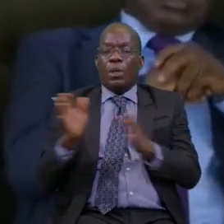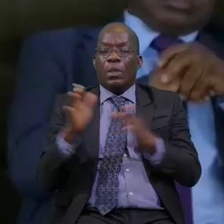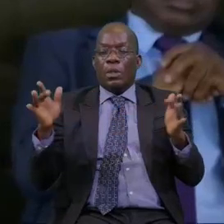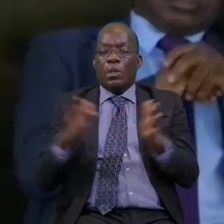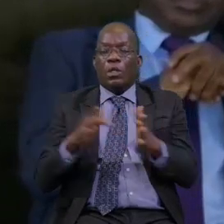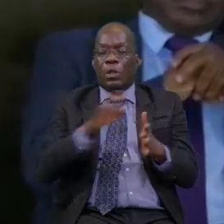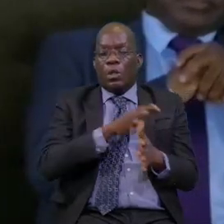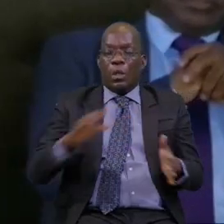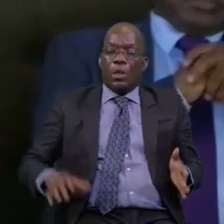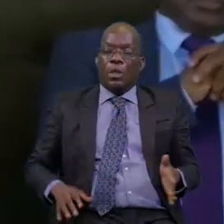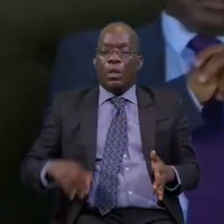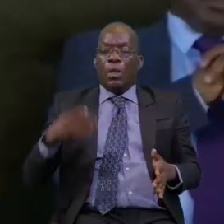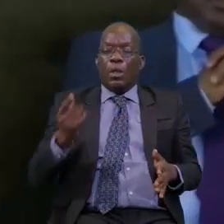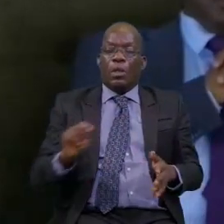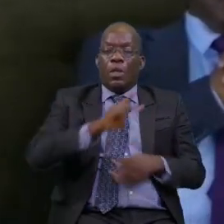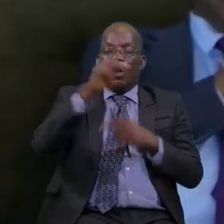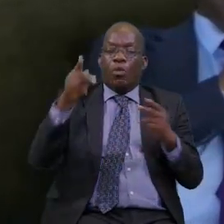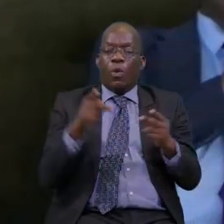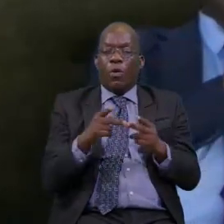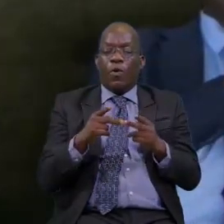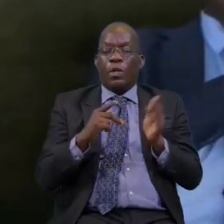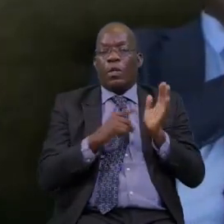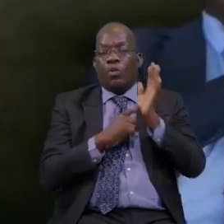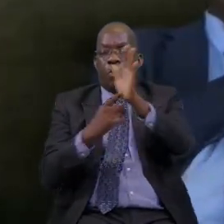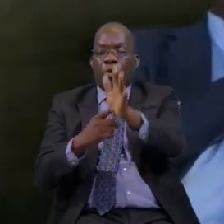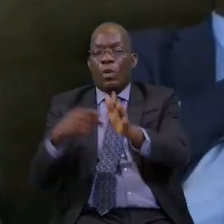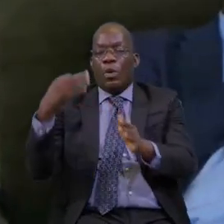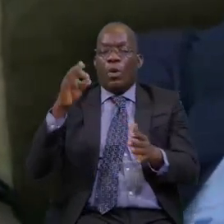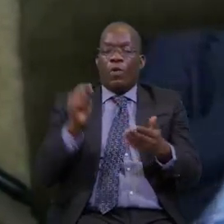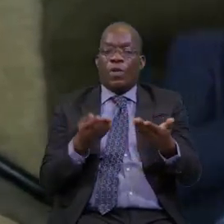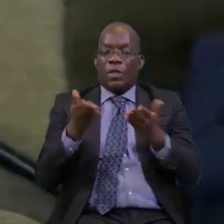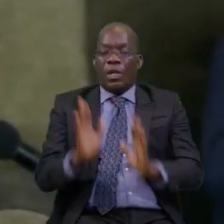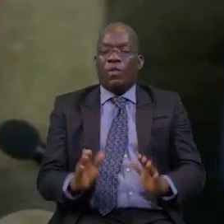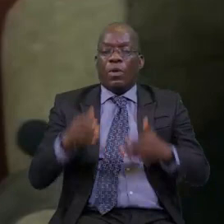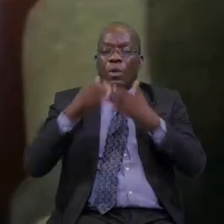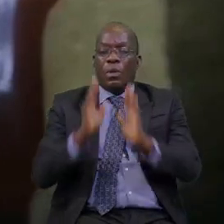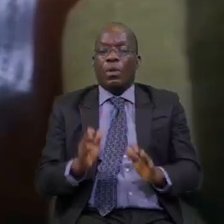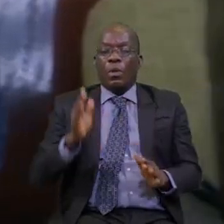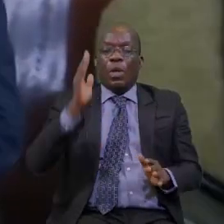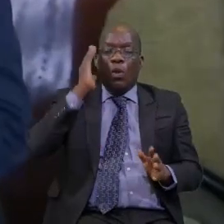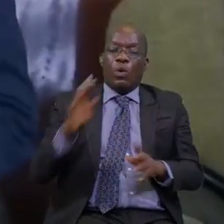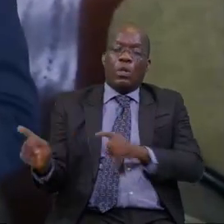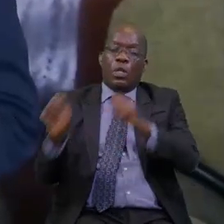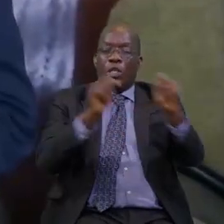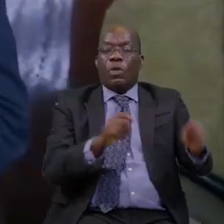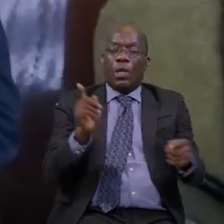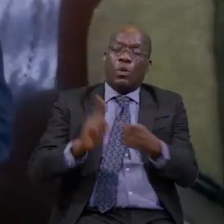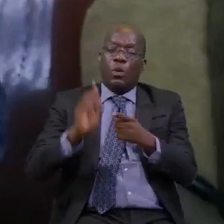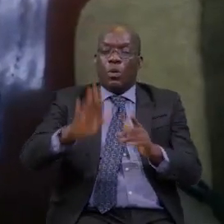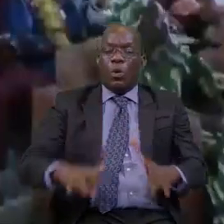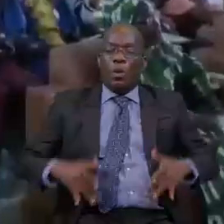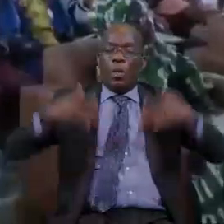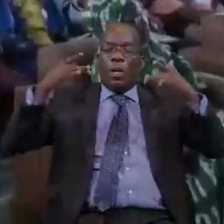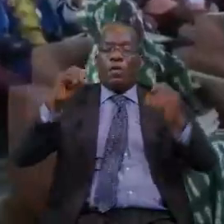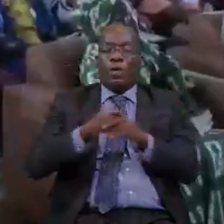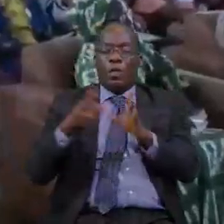the perfect model of a servant leader, be transferred into your life in